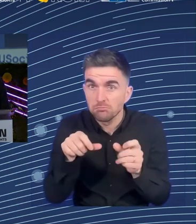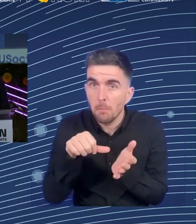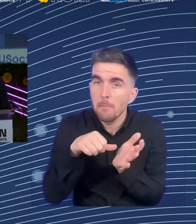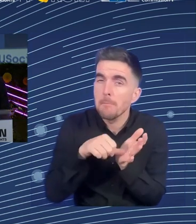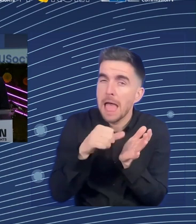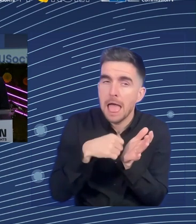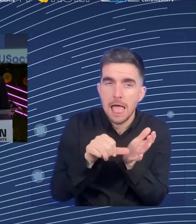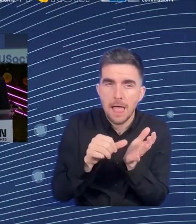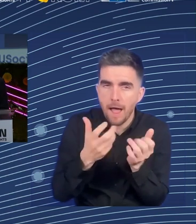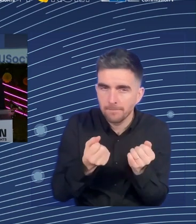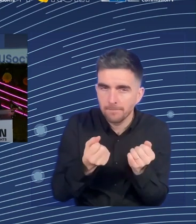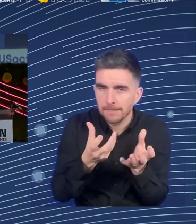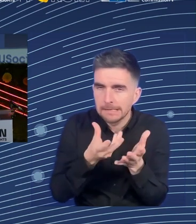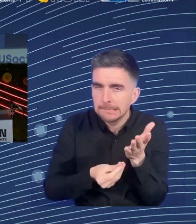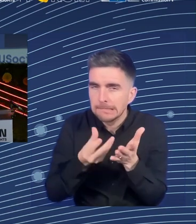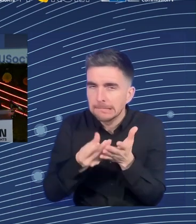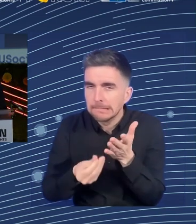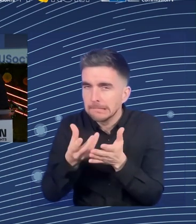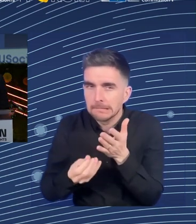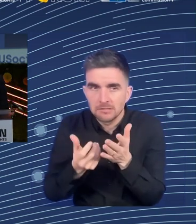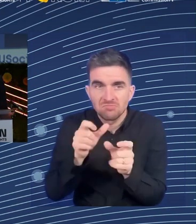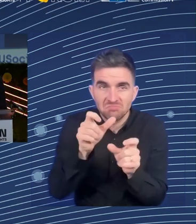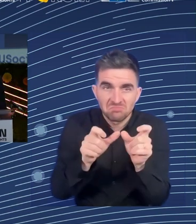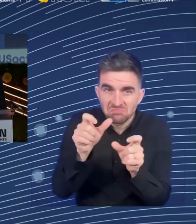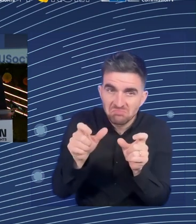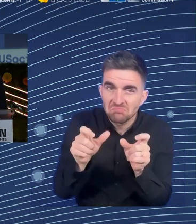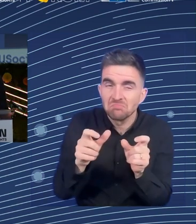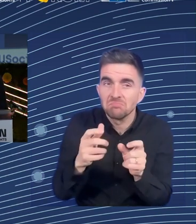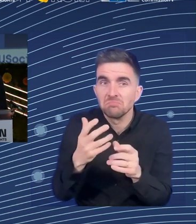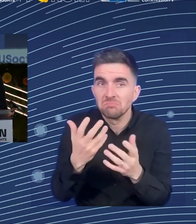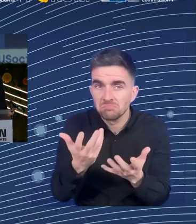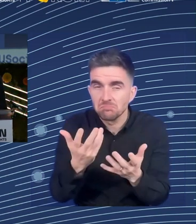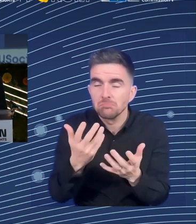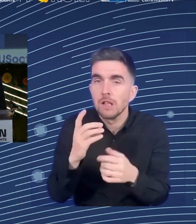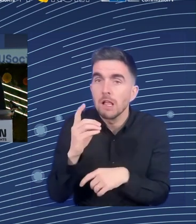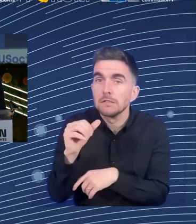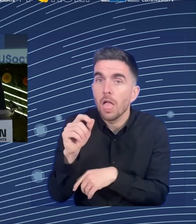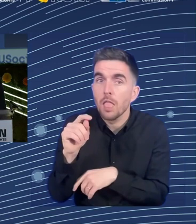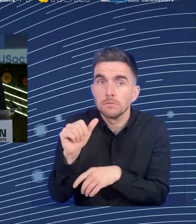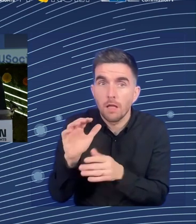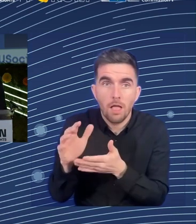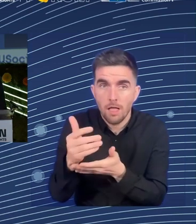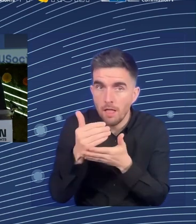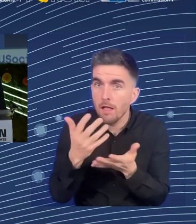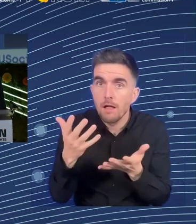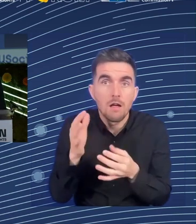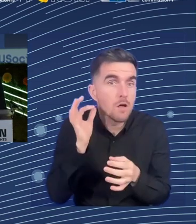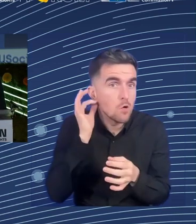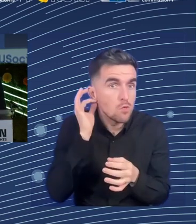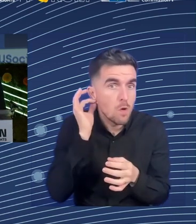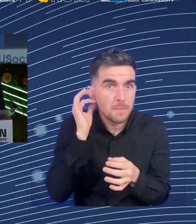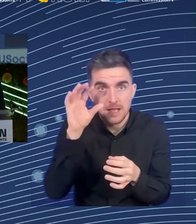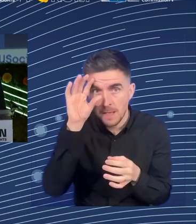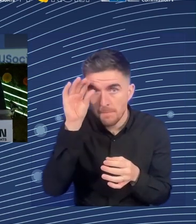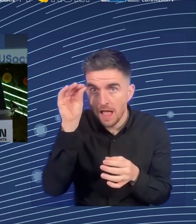also in terms of fields of study. I want to quickly highlight two key findings from this analysis. So the first finding, if you look at the